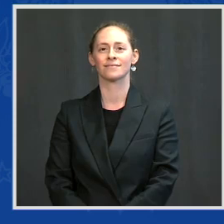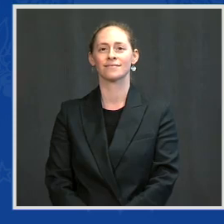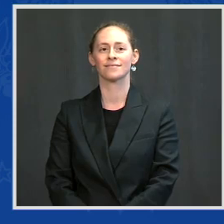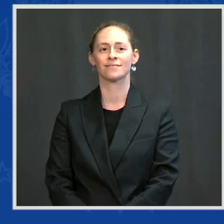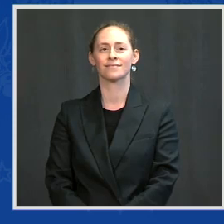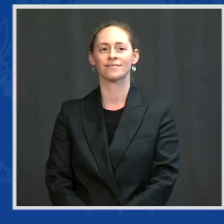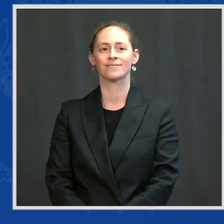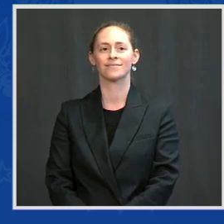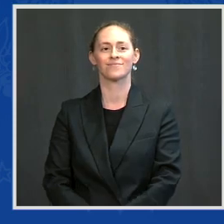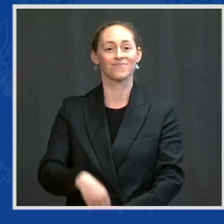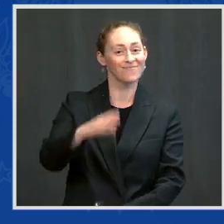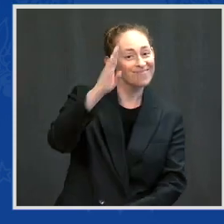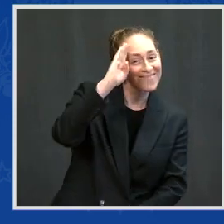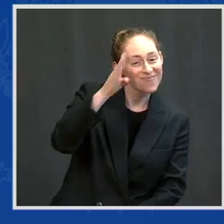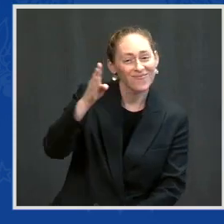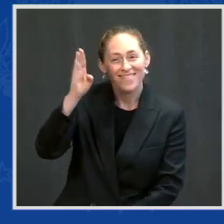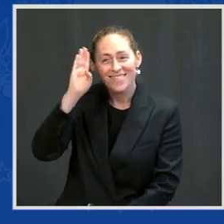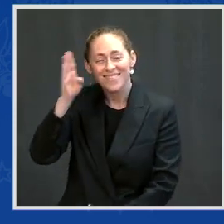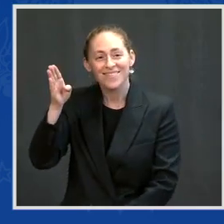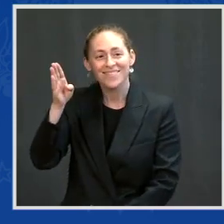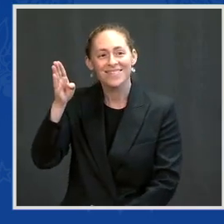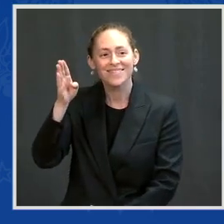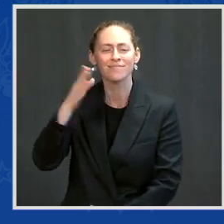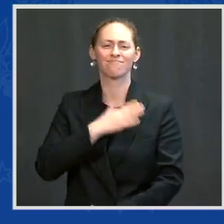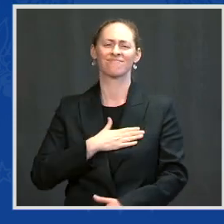Hello, everyone. Please be seated.